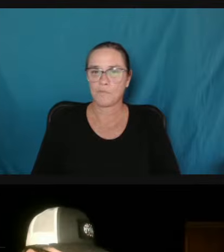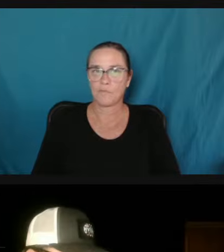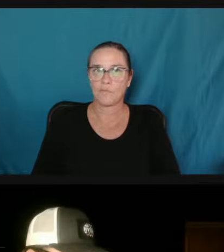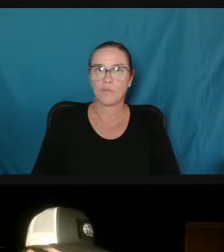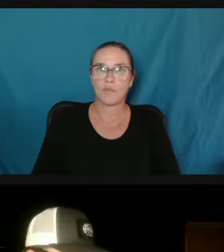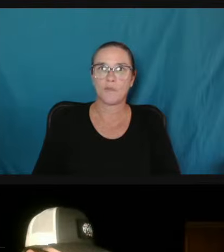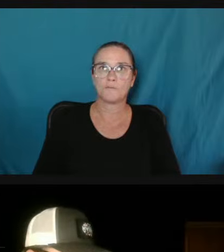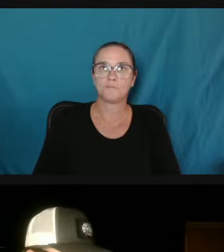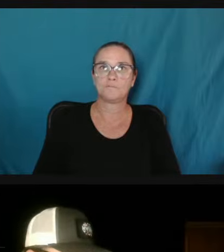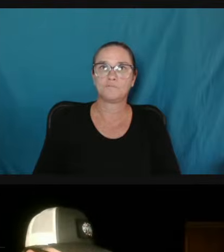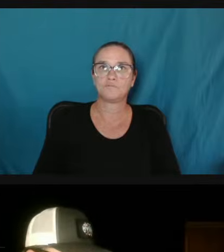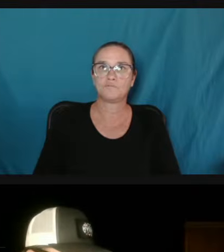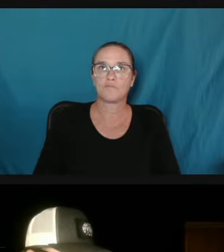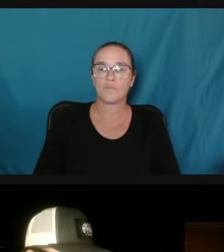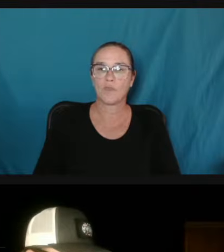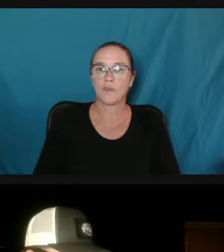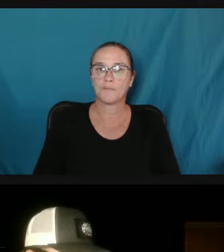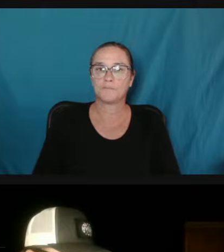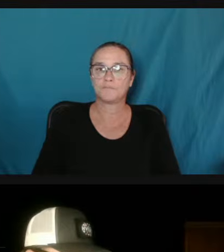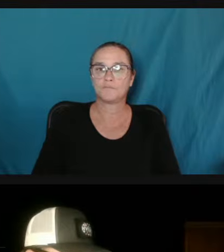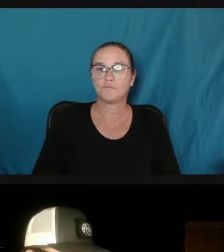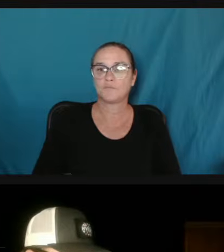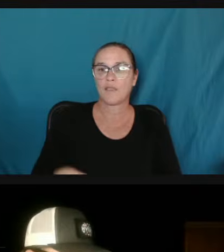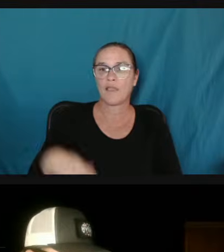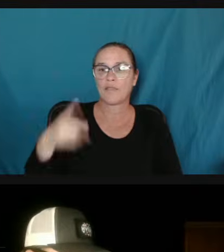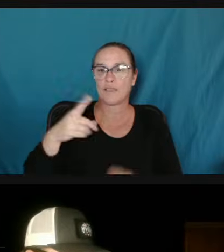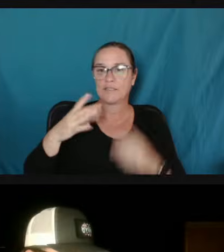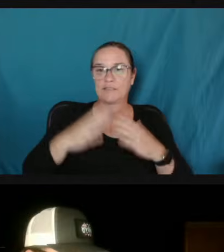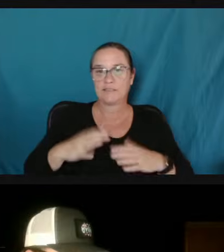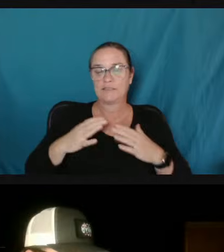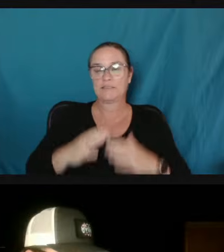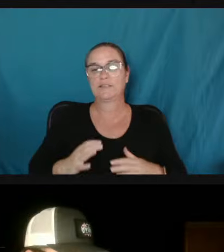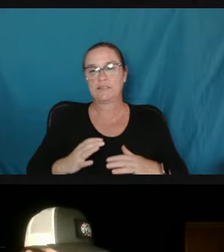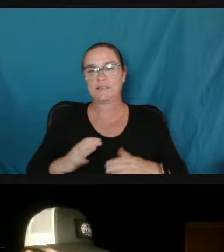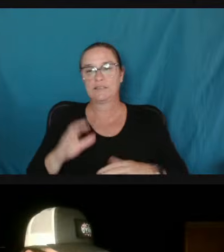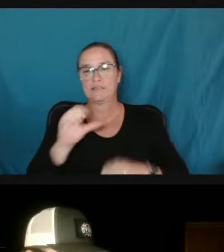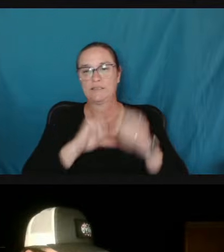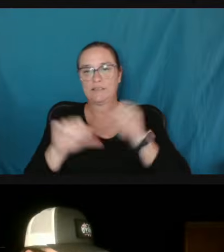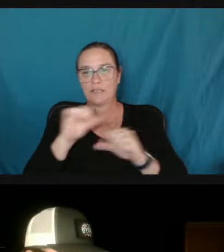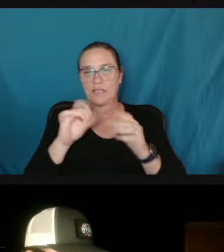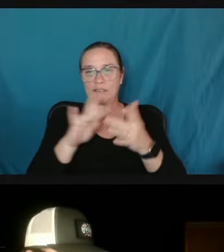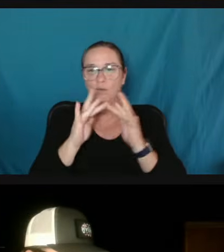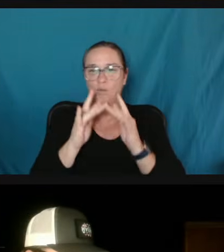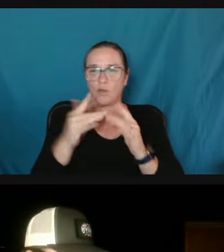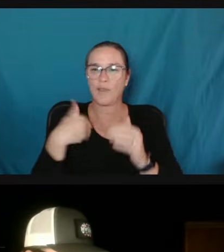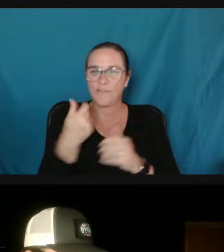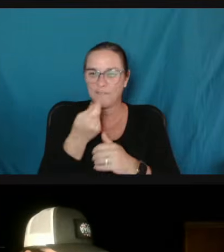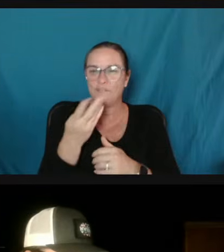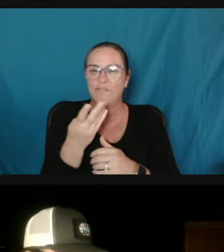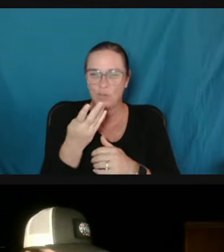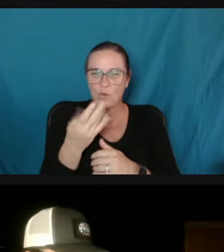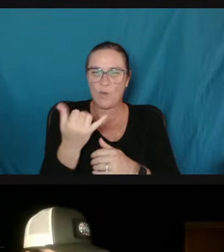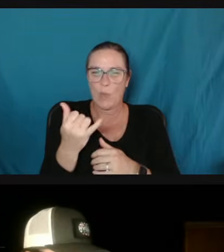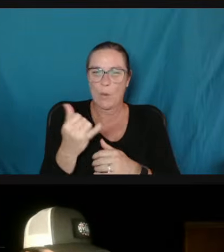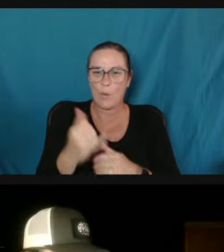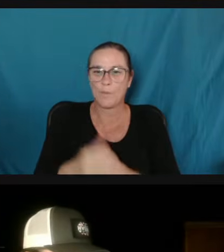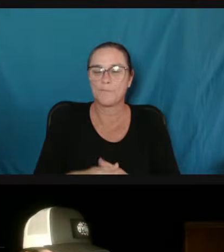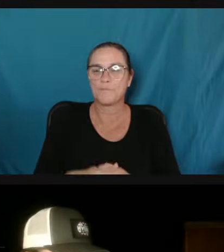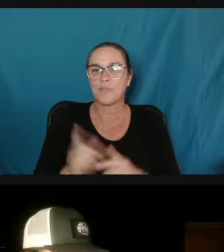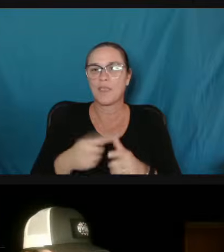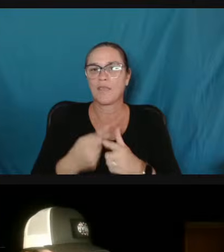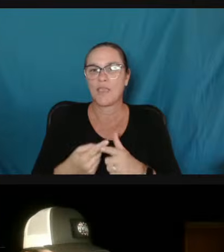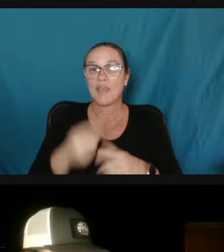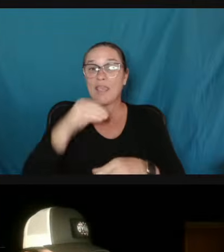Our citizen science network from Purple Air shows a similar pattern there, a little bit increased in the southwest. And in a national